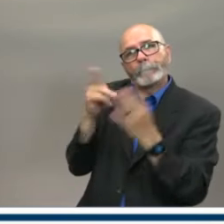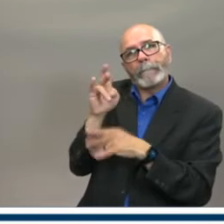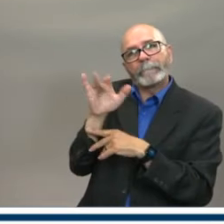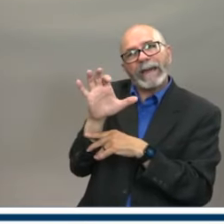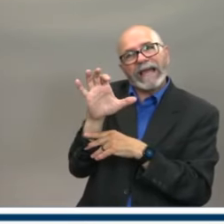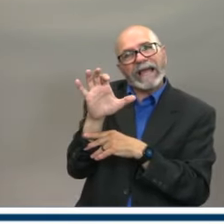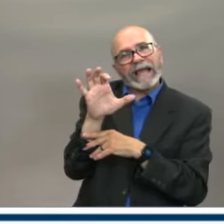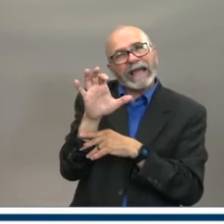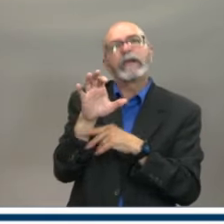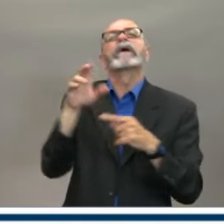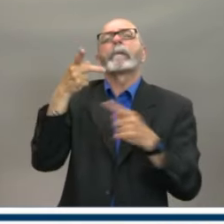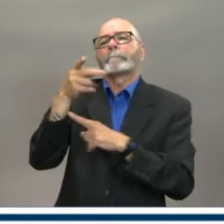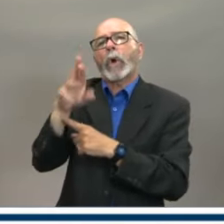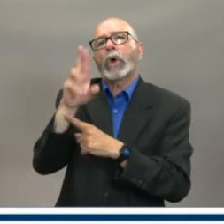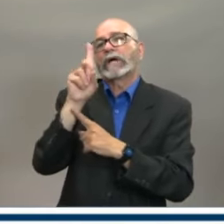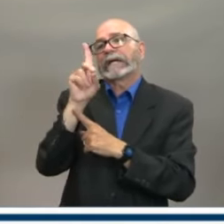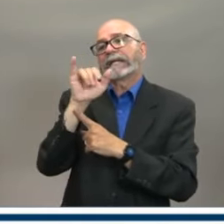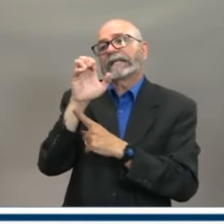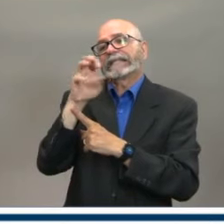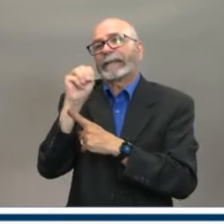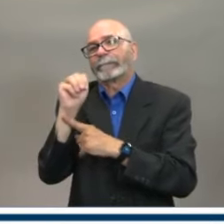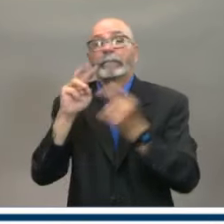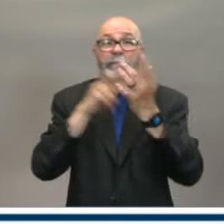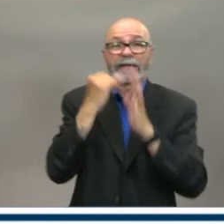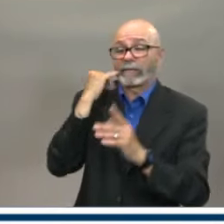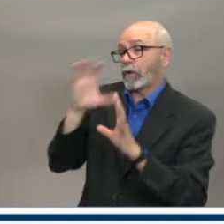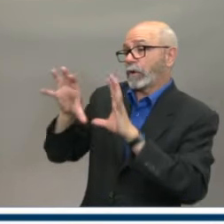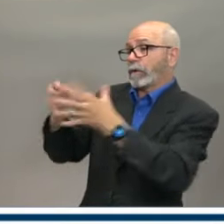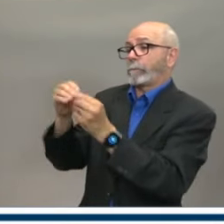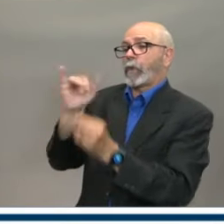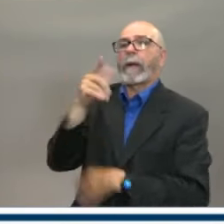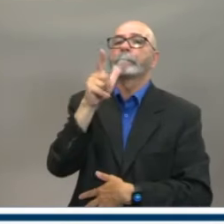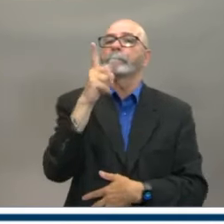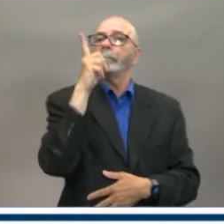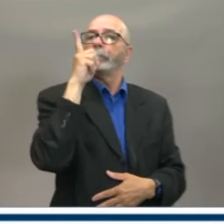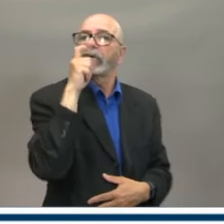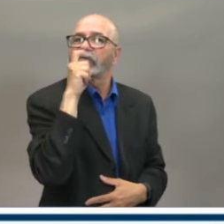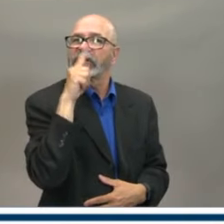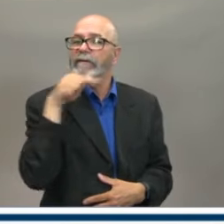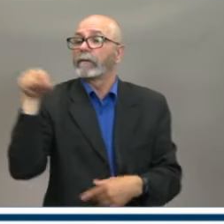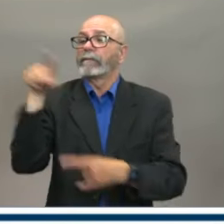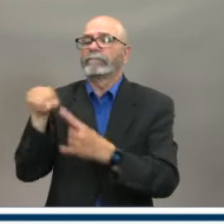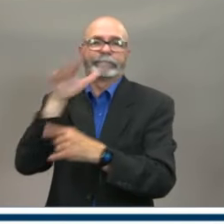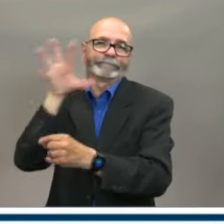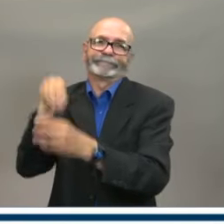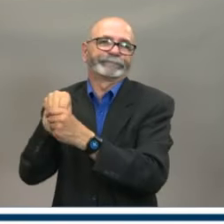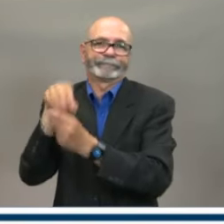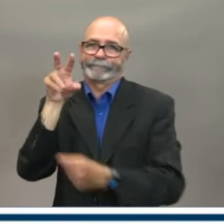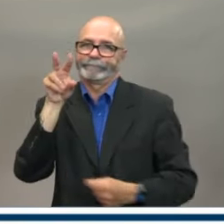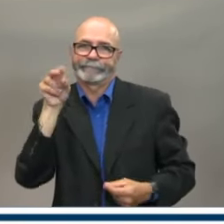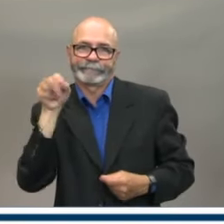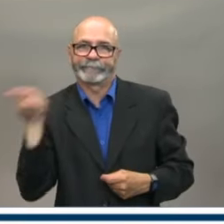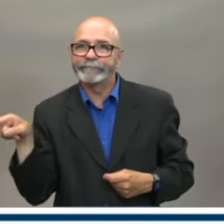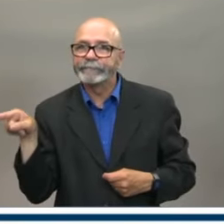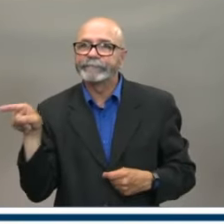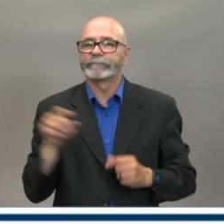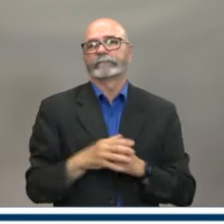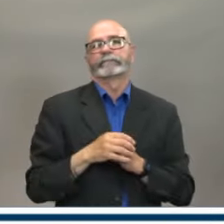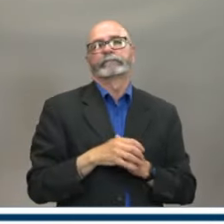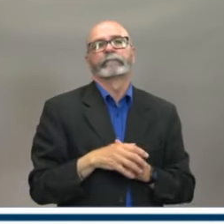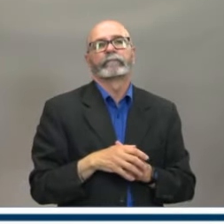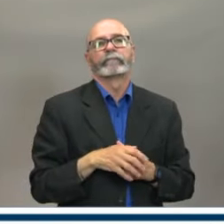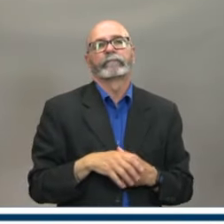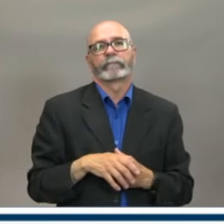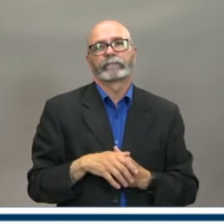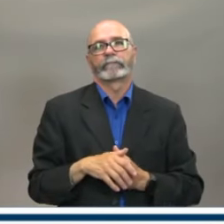facilities that are associated with those would not. Lindsay, do you have a follow-up? Yes. So will this program